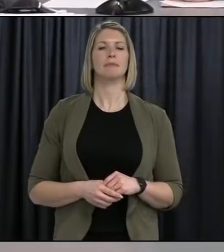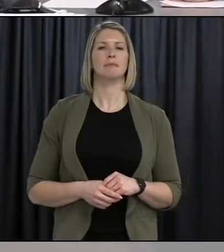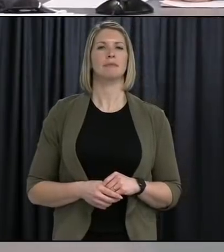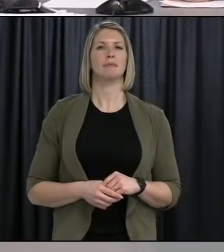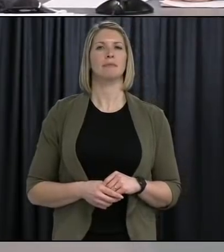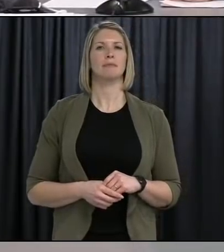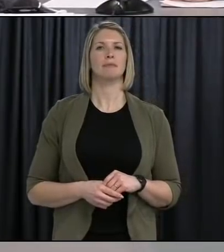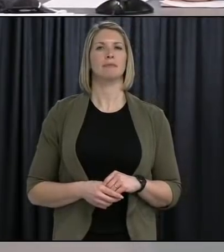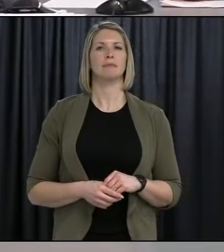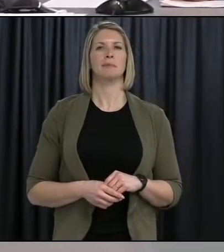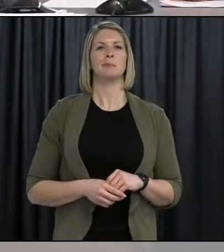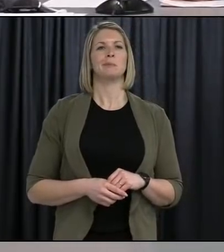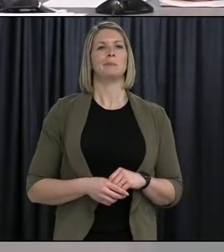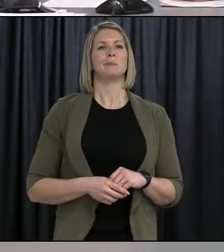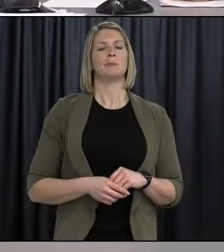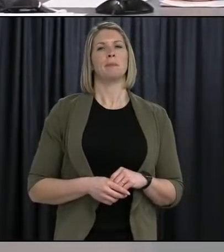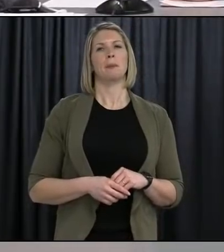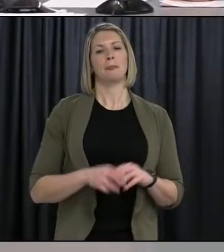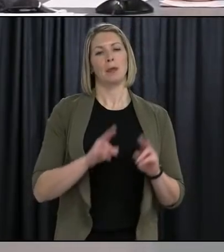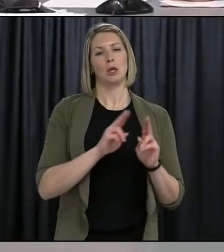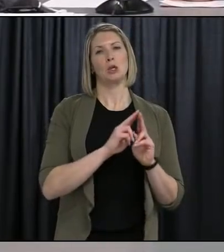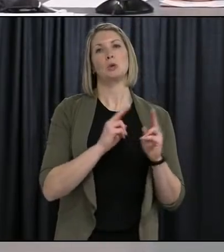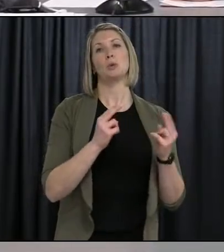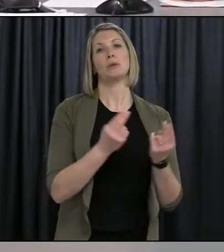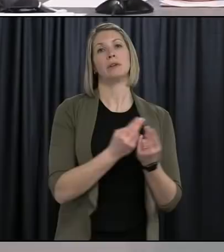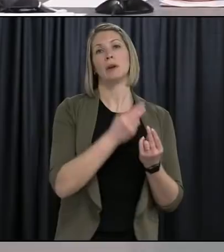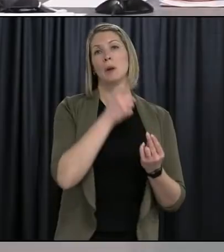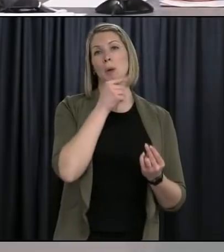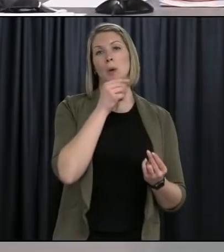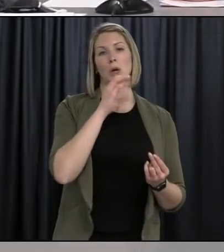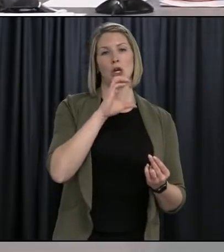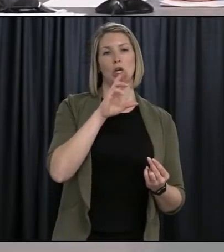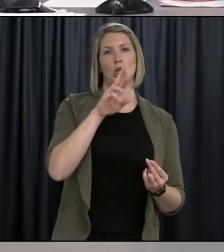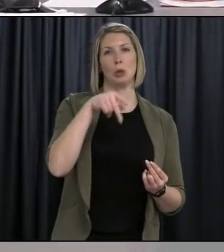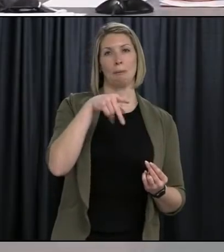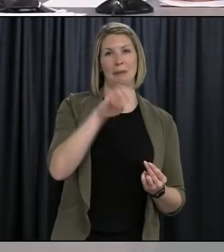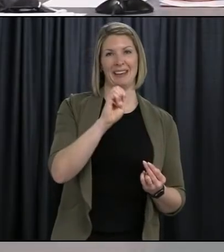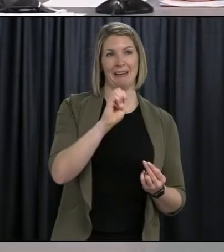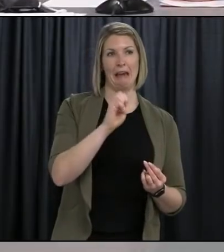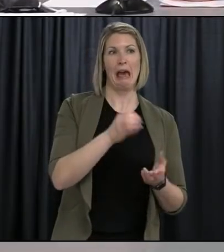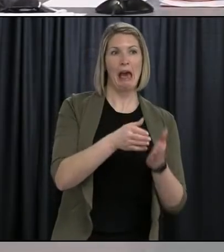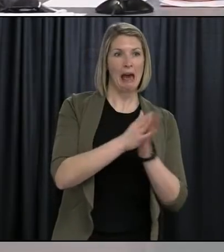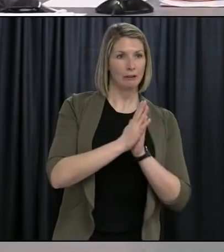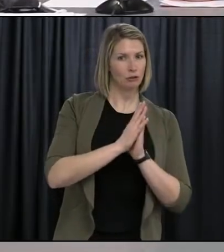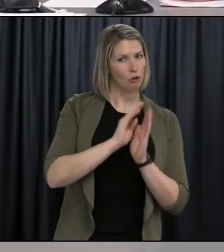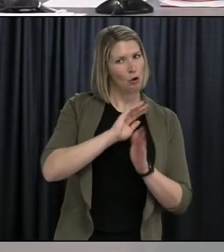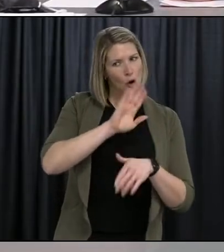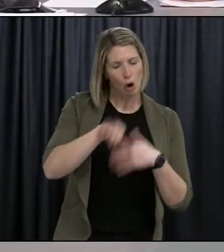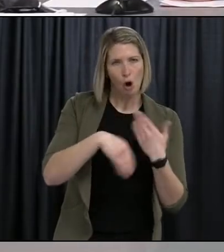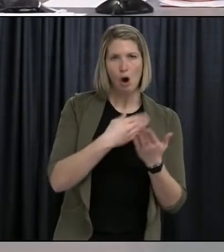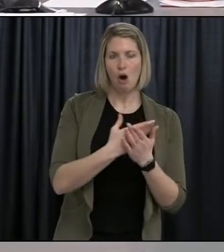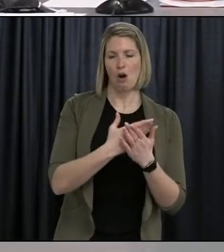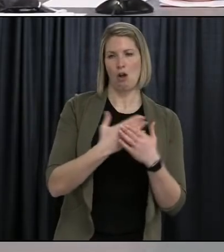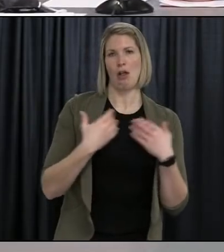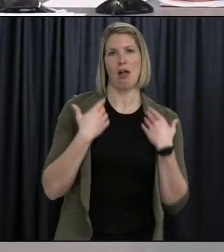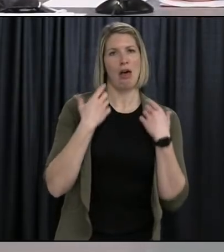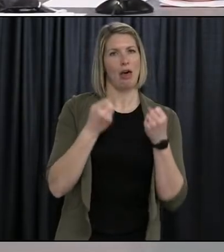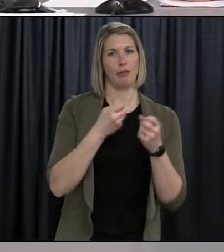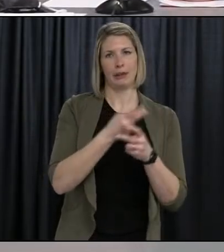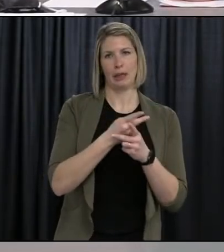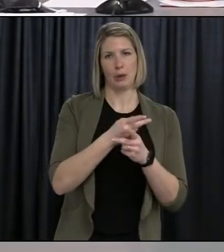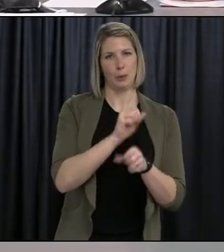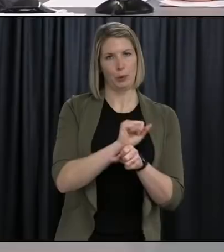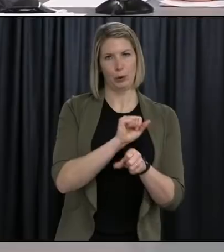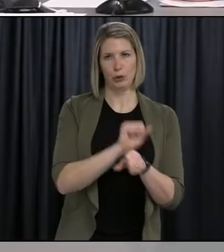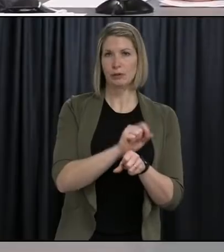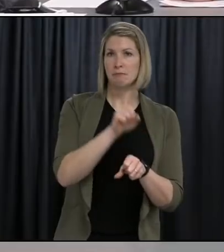Ppe is called for N95 masks for all healthcare workers. I'm just wondering what